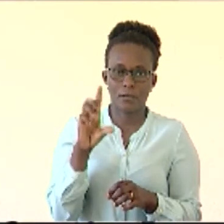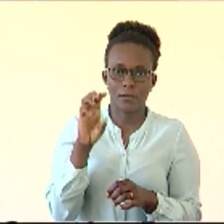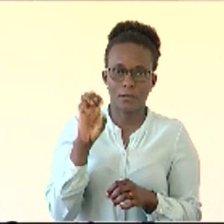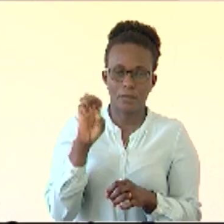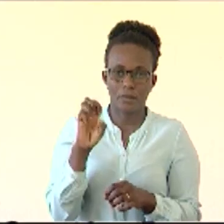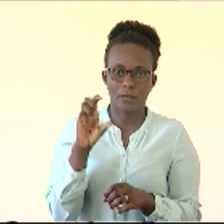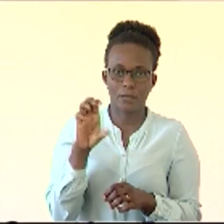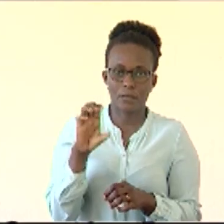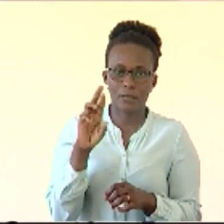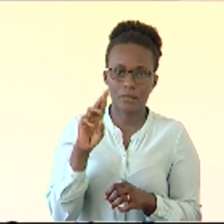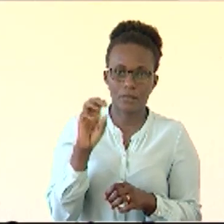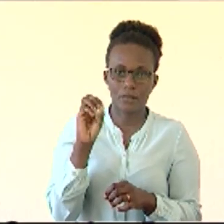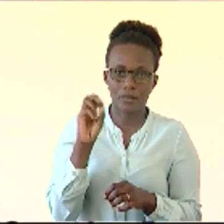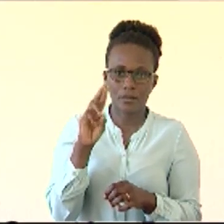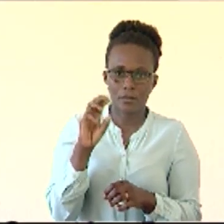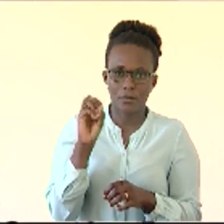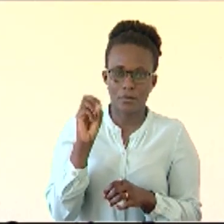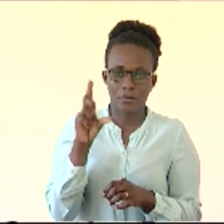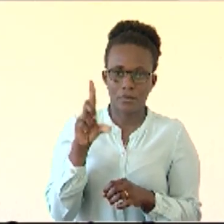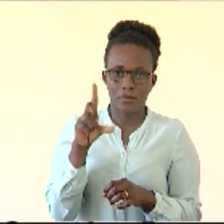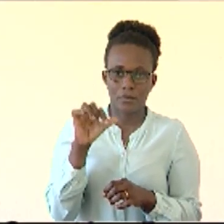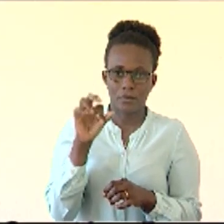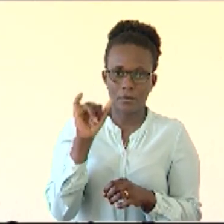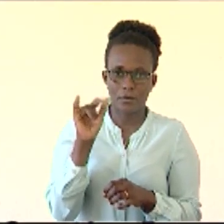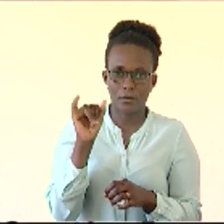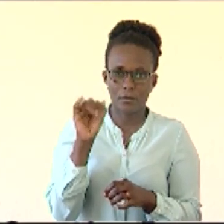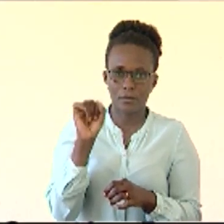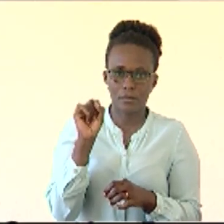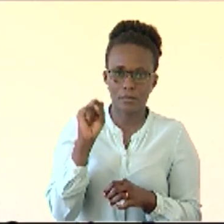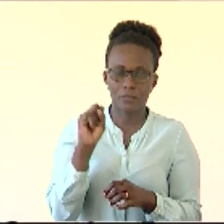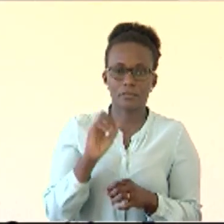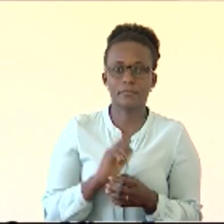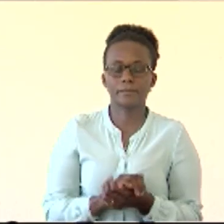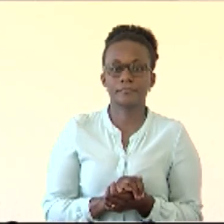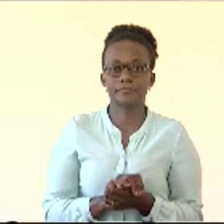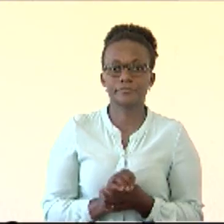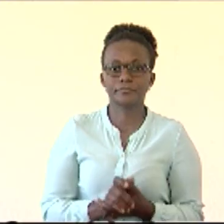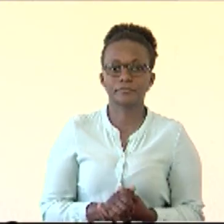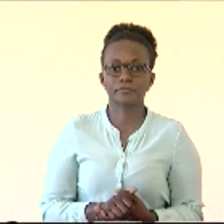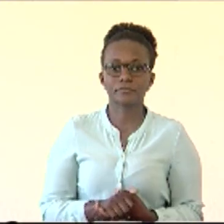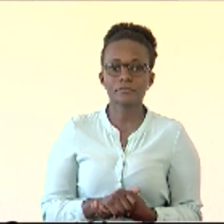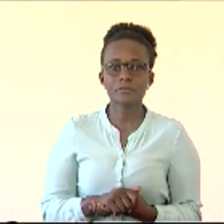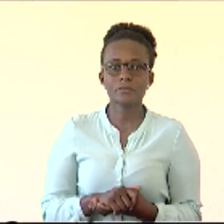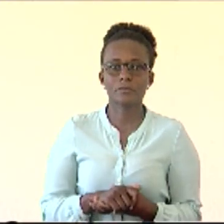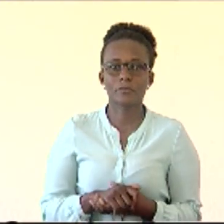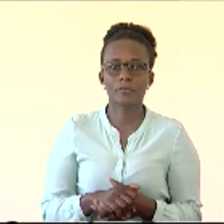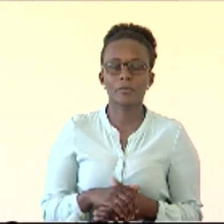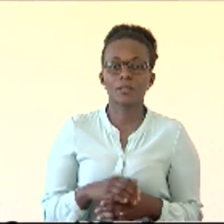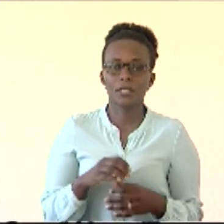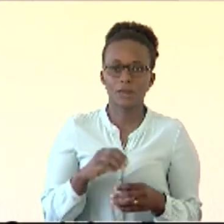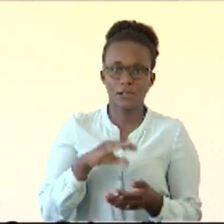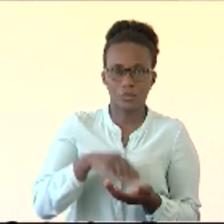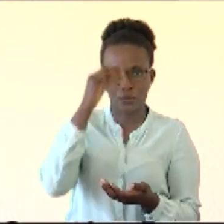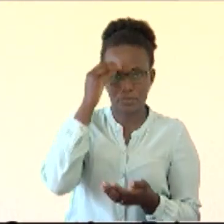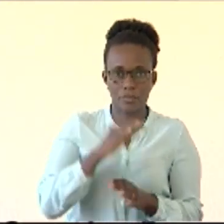lesson on demonstrations of these electrolysis, but this was supposed to be the last lesson.